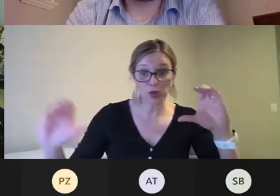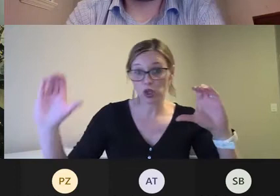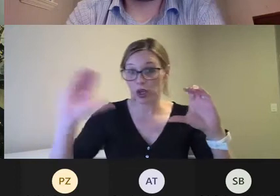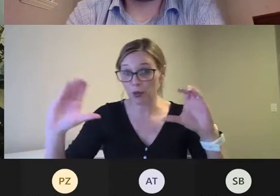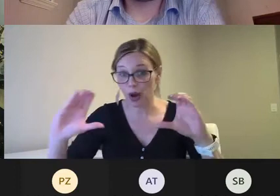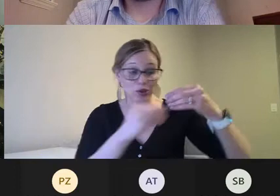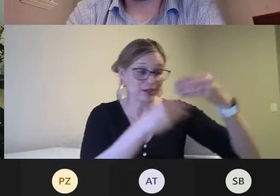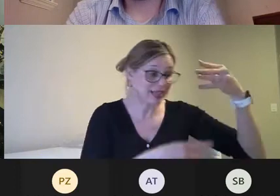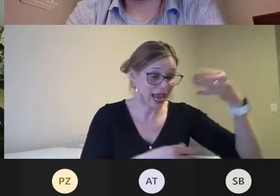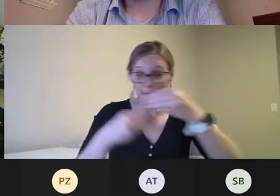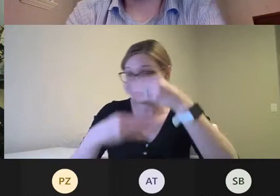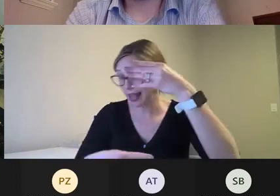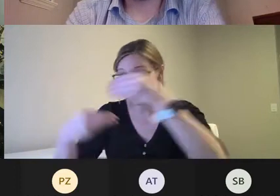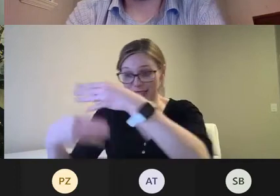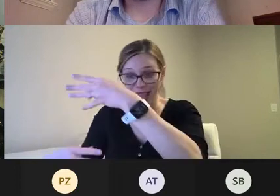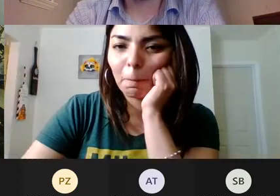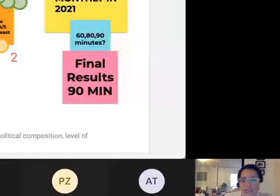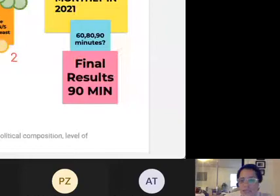Okay.